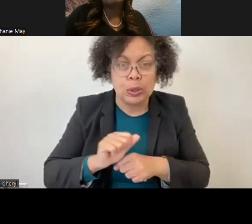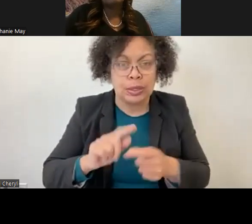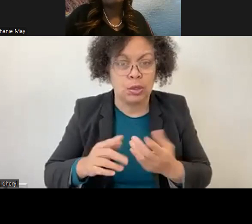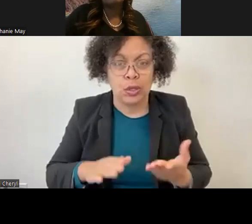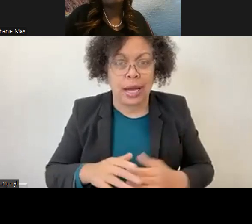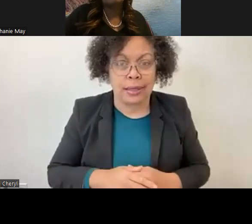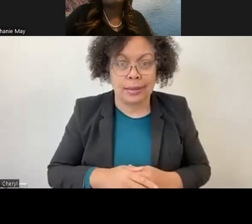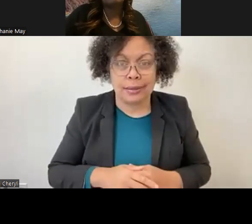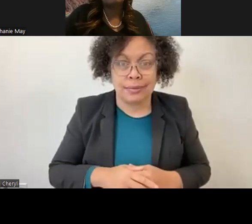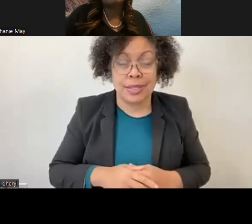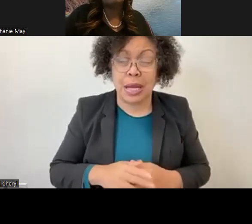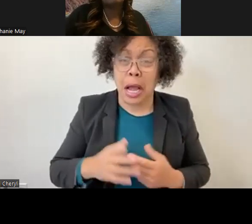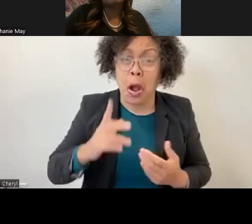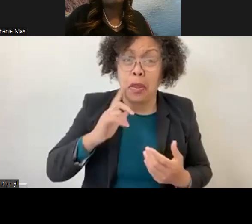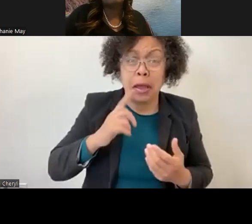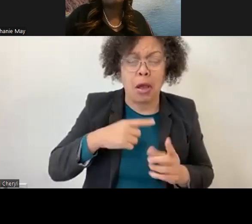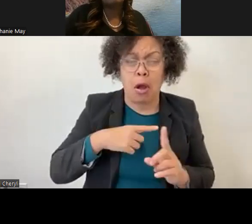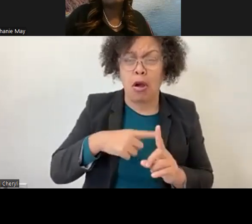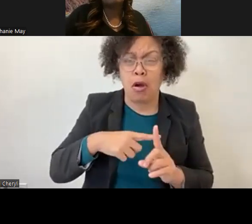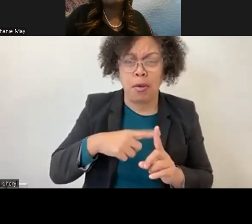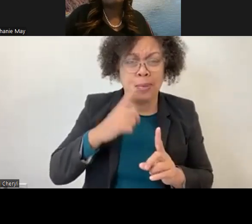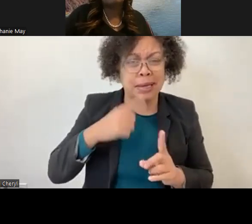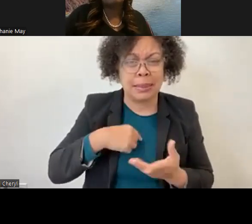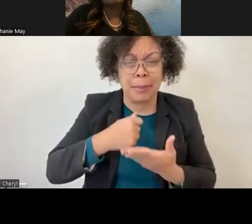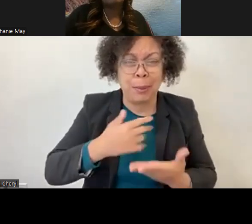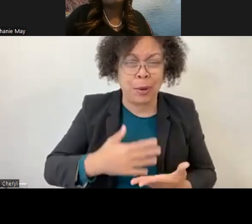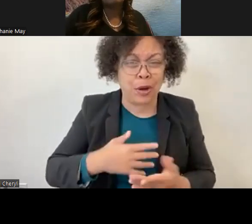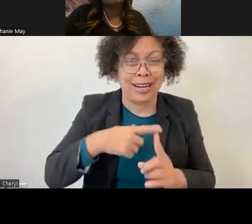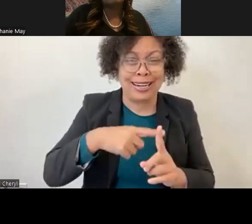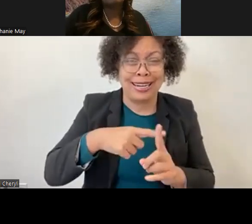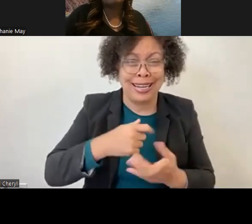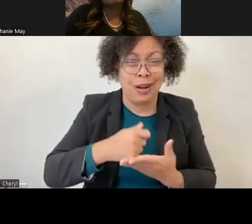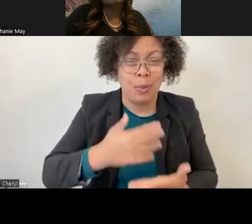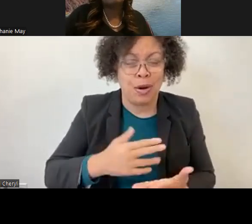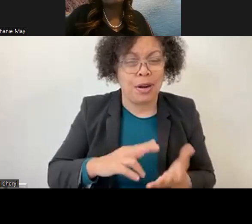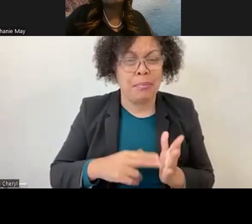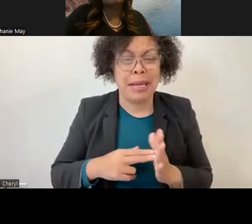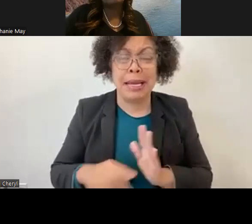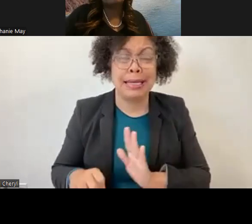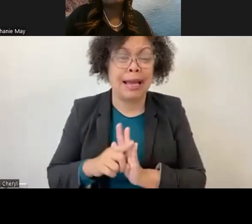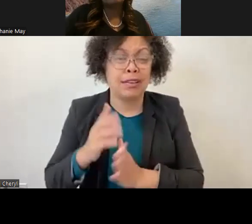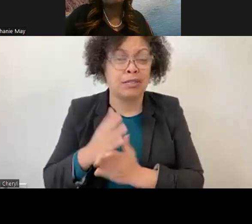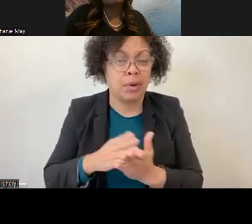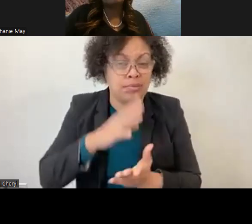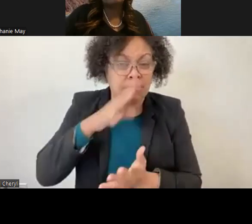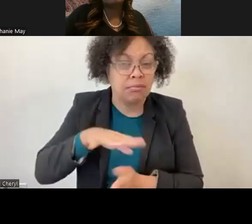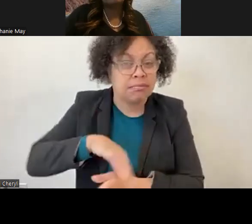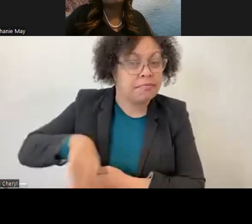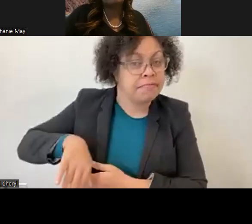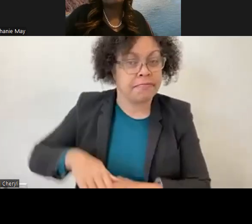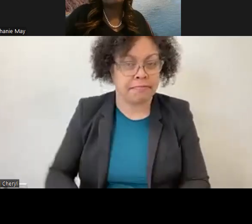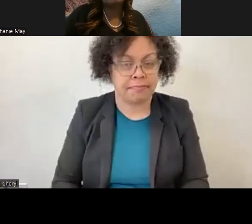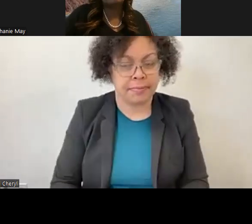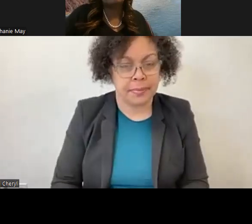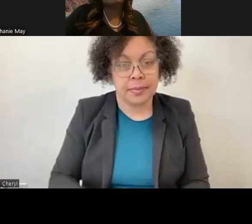lean into the positive aspects of being a helper, that is going to somehow outweigh the negative. And what my research showed in higher education